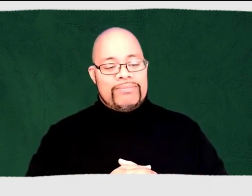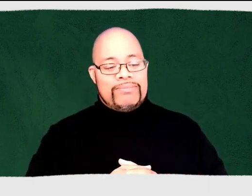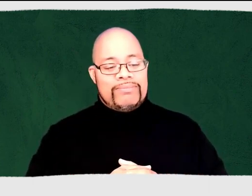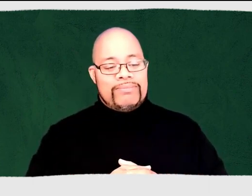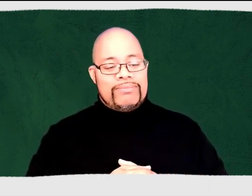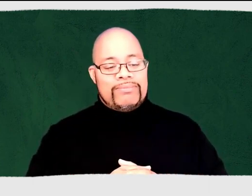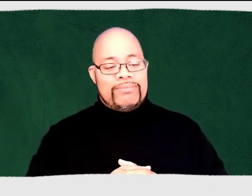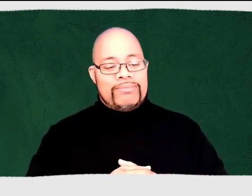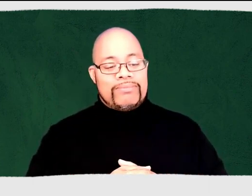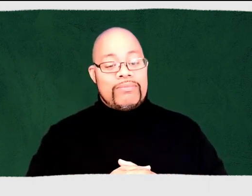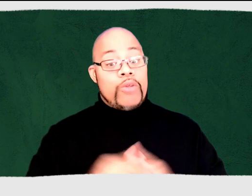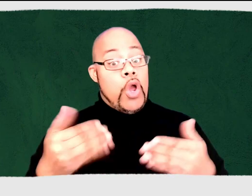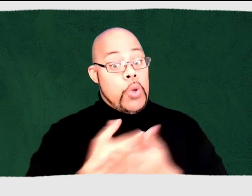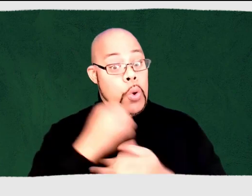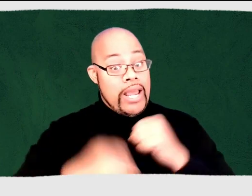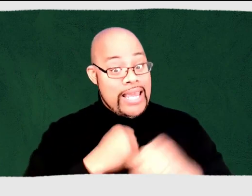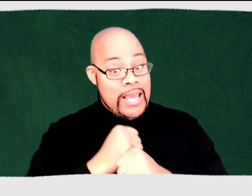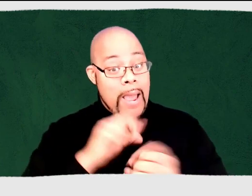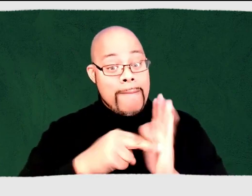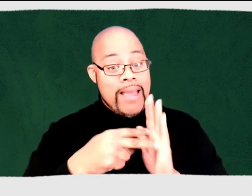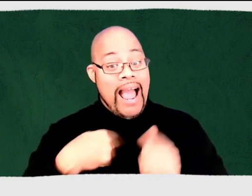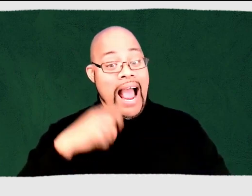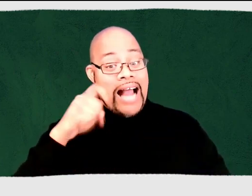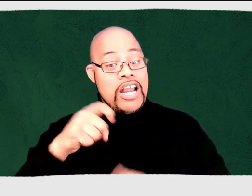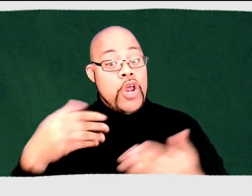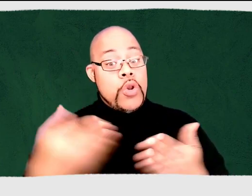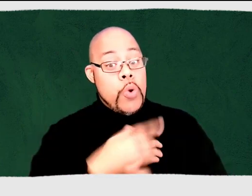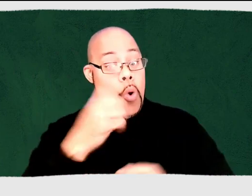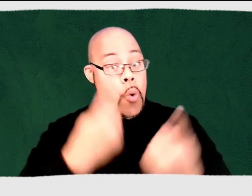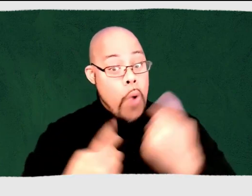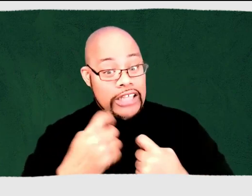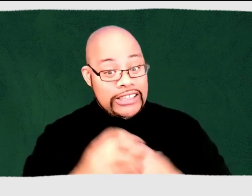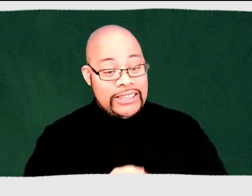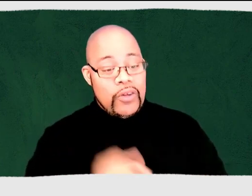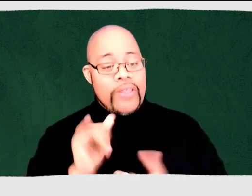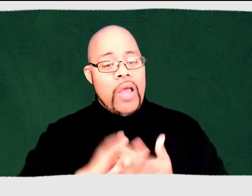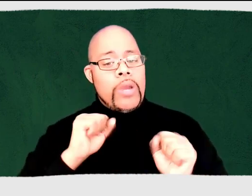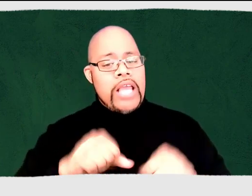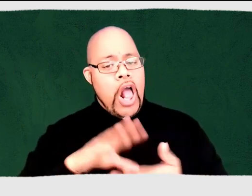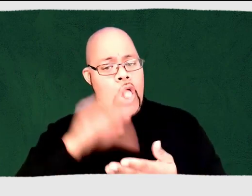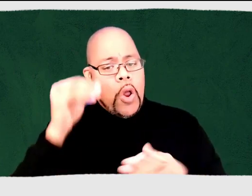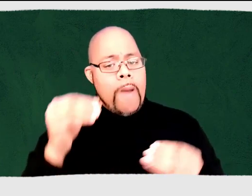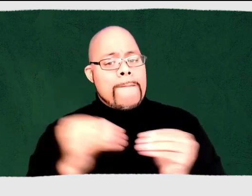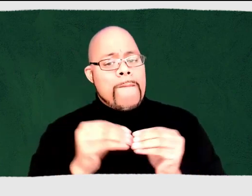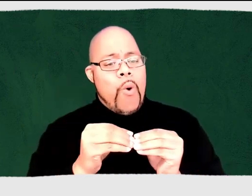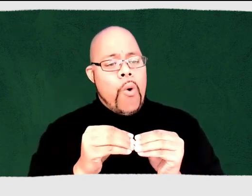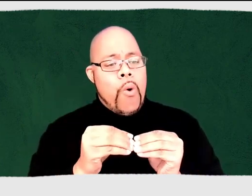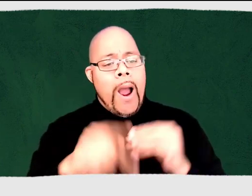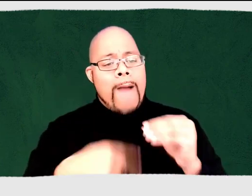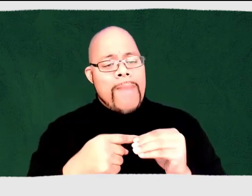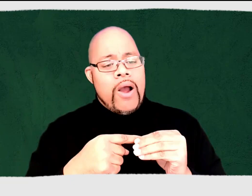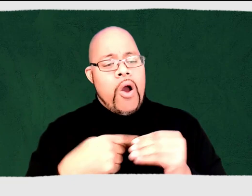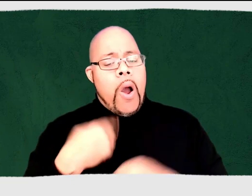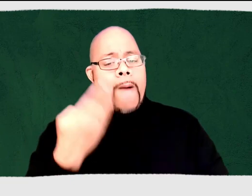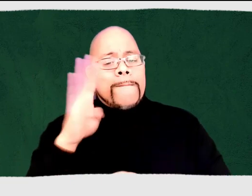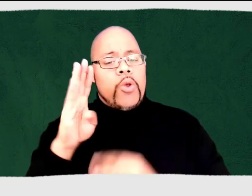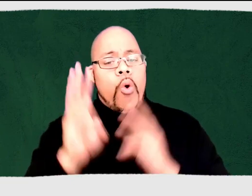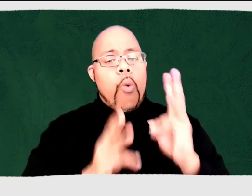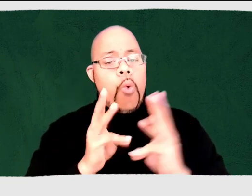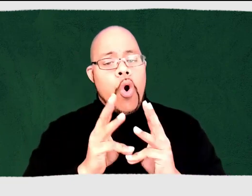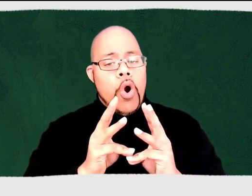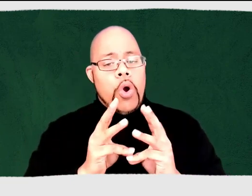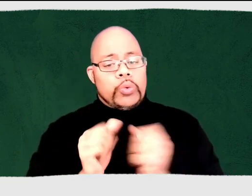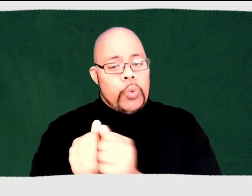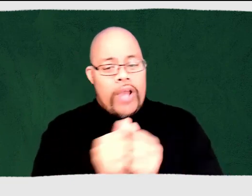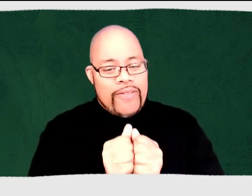It is a new year, which means I need new questions so that we can learn a little bit more about our blue world together.